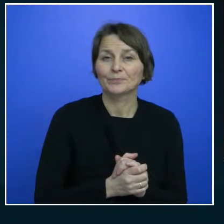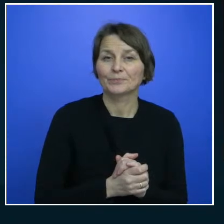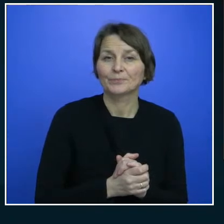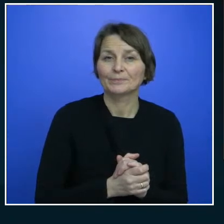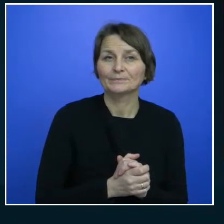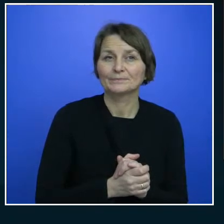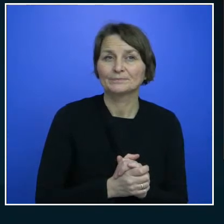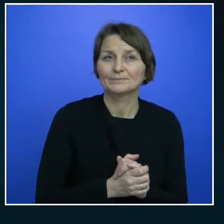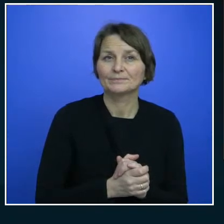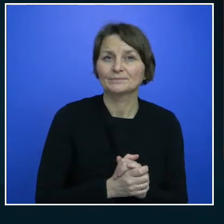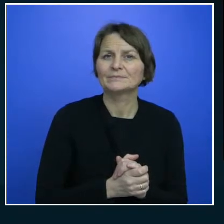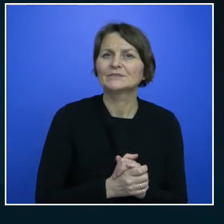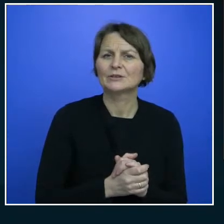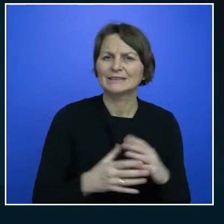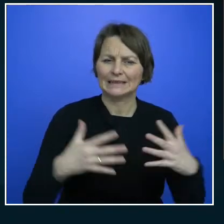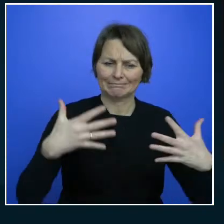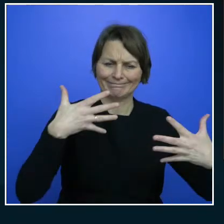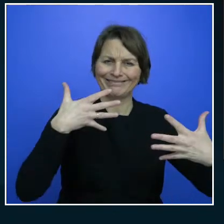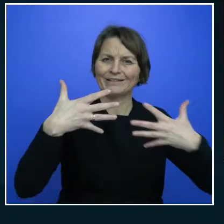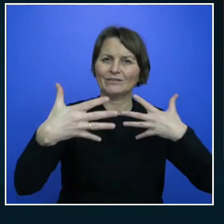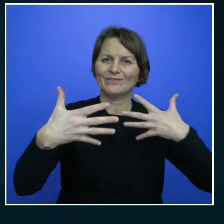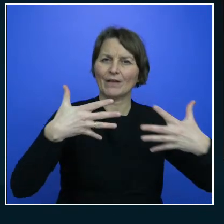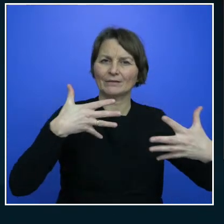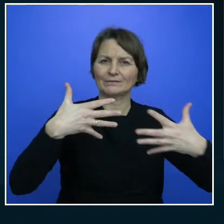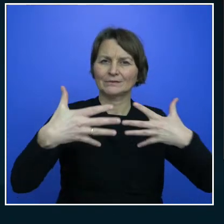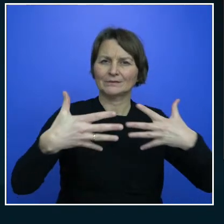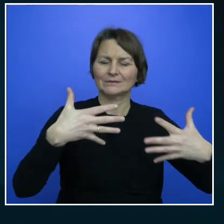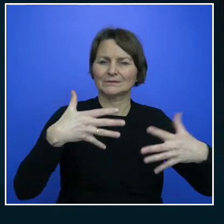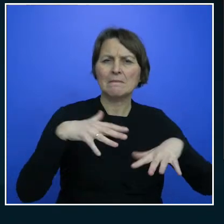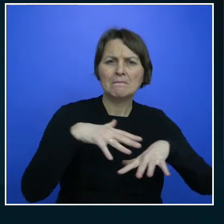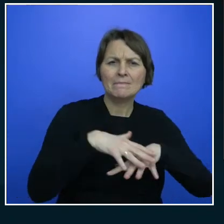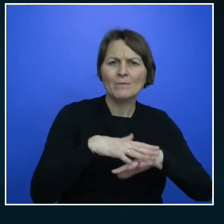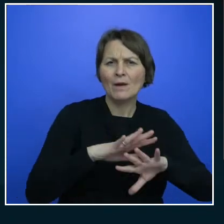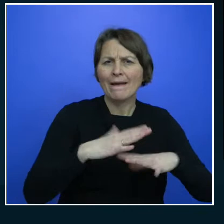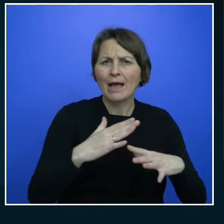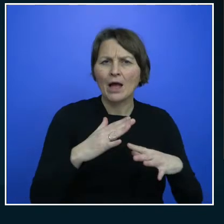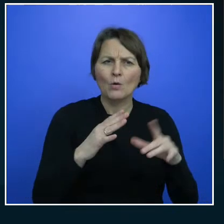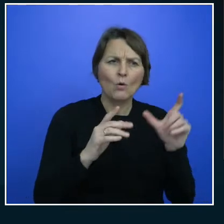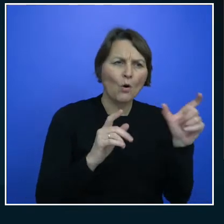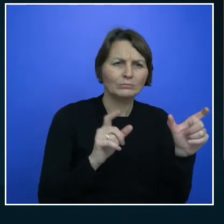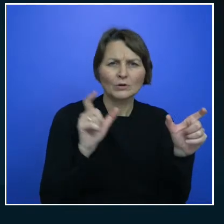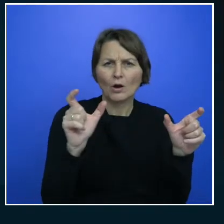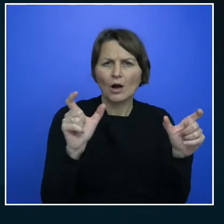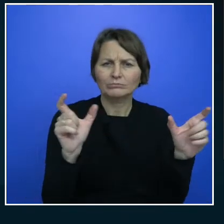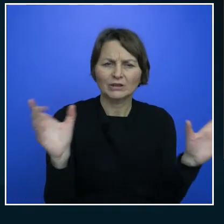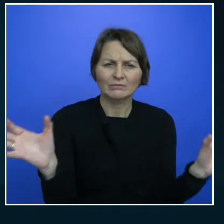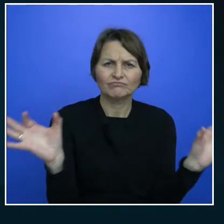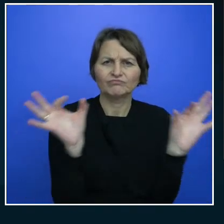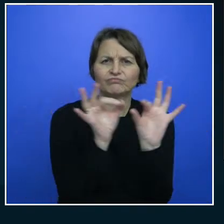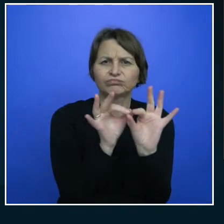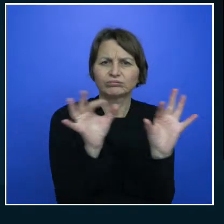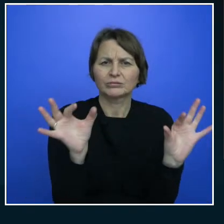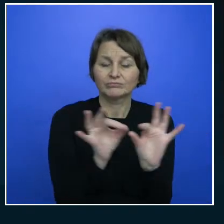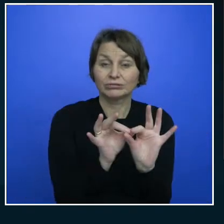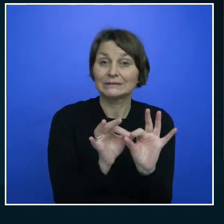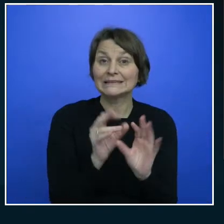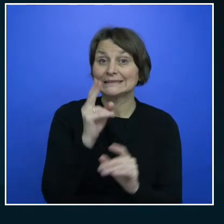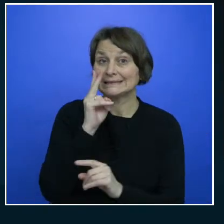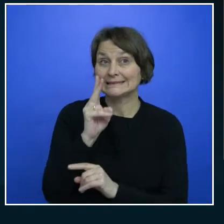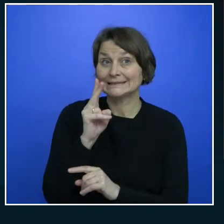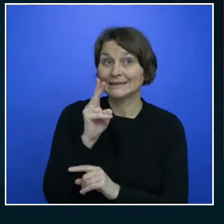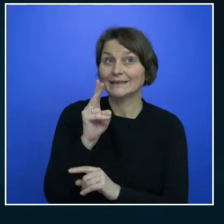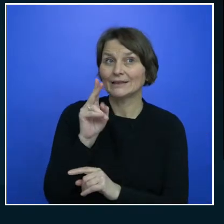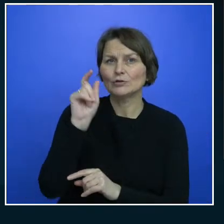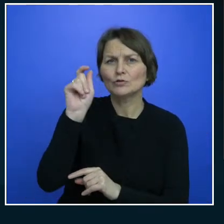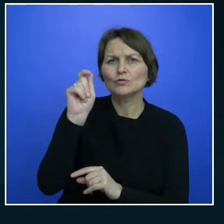network interface here and how these objects depend on each other. So notice that the JSON code actually contains the depends on